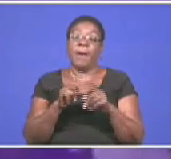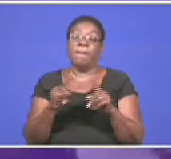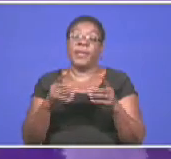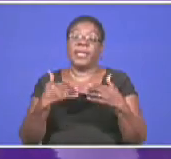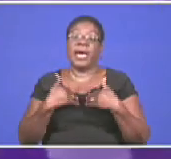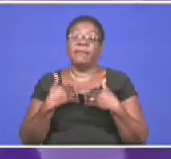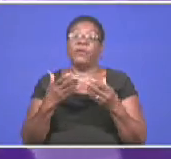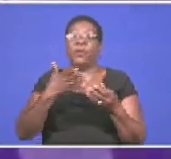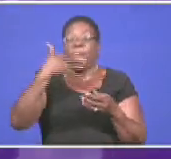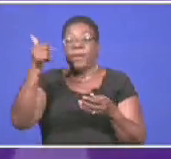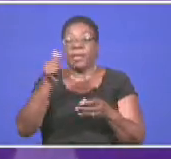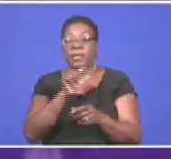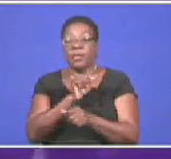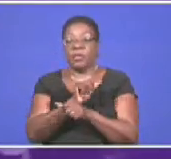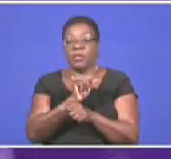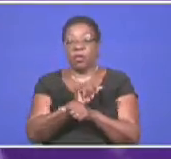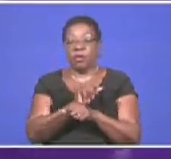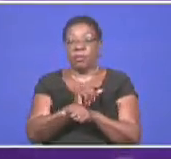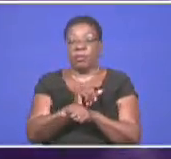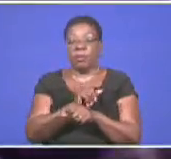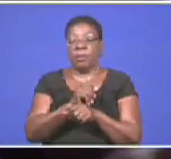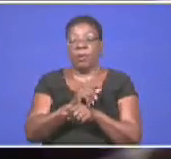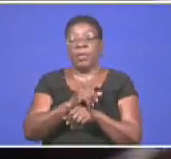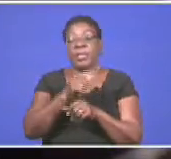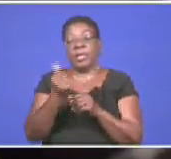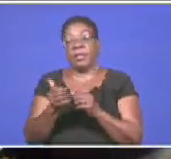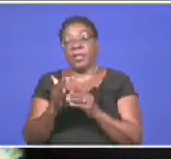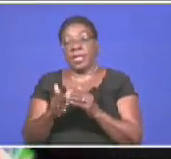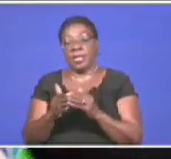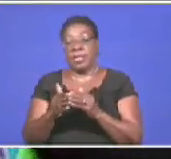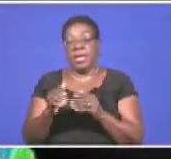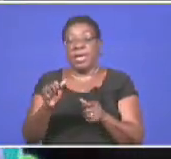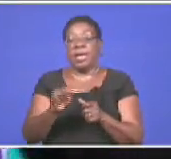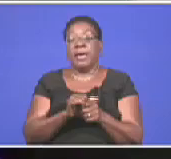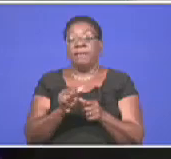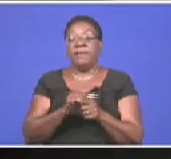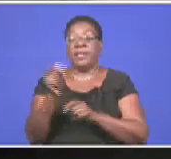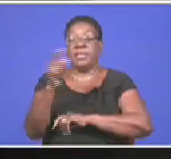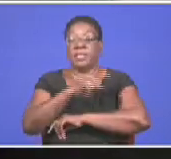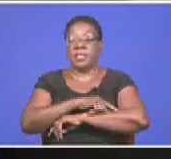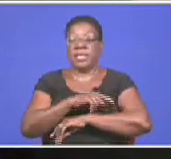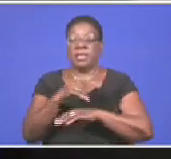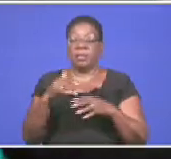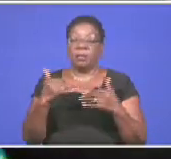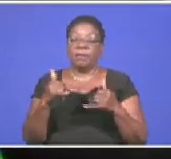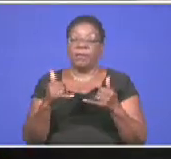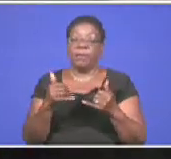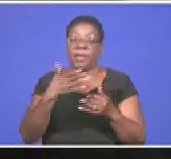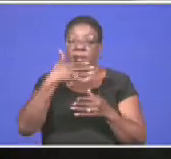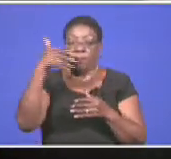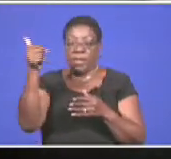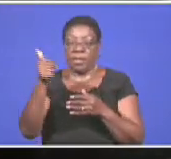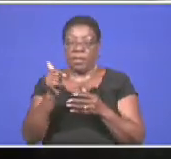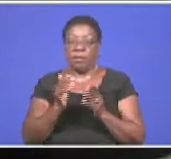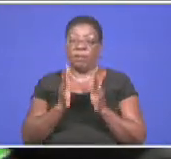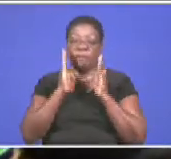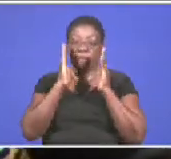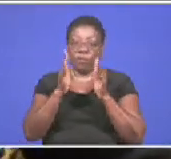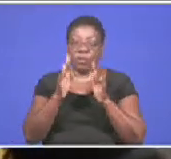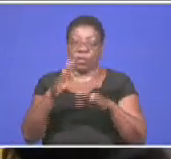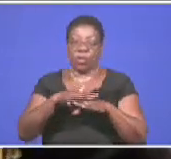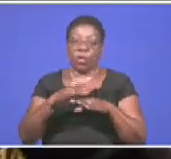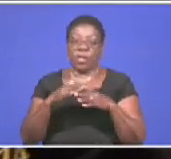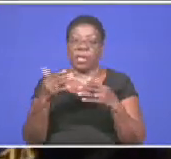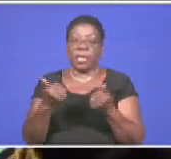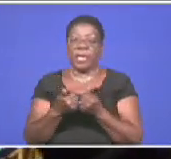other end of the floor. Coach challenges each and every day, you know, to be defensive players. He challenged me, he challenged Bogey, challenged Fox, and we take that